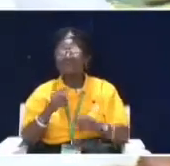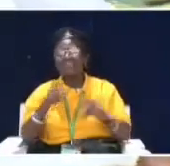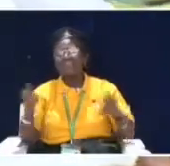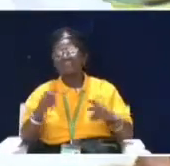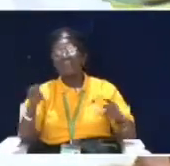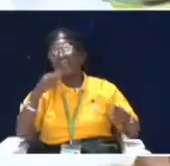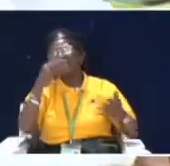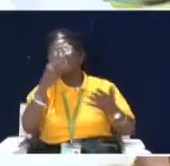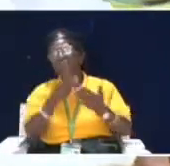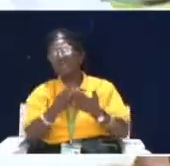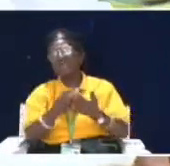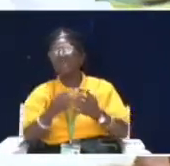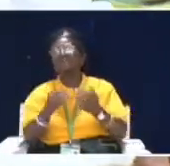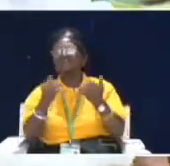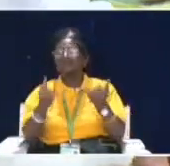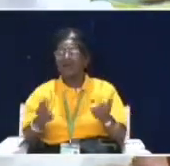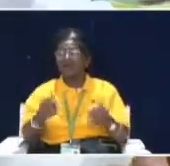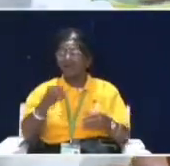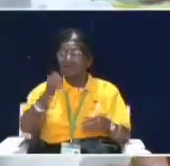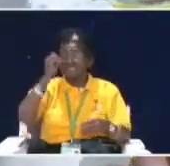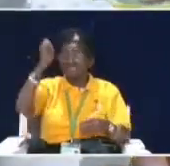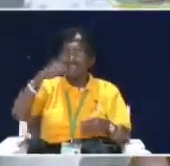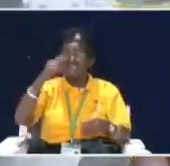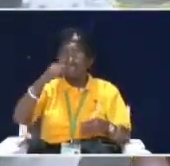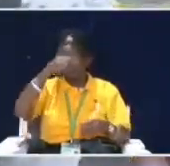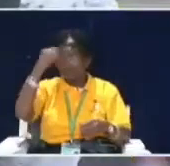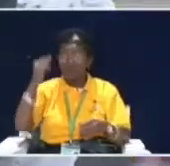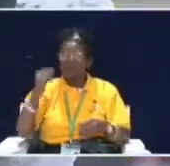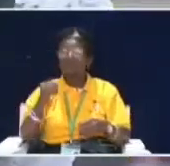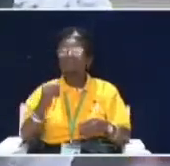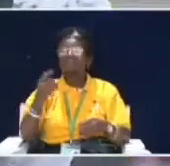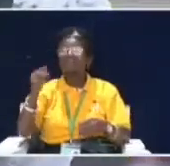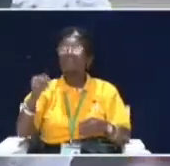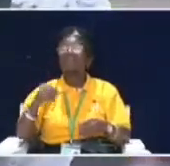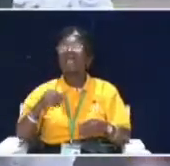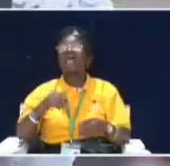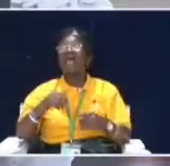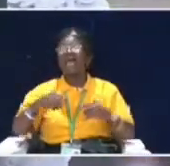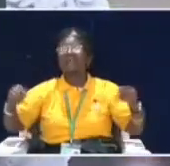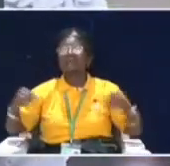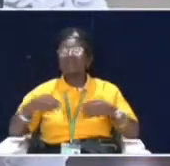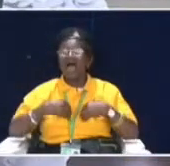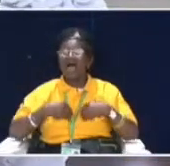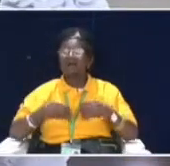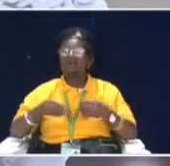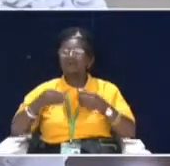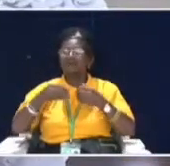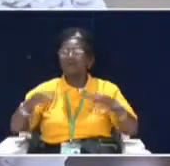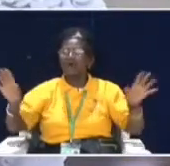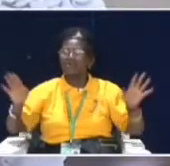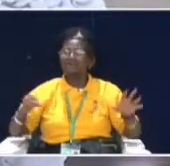He said because the enemy has lost interest in your case.